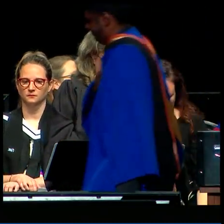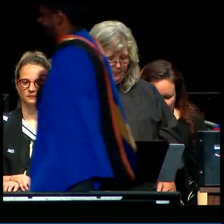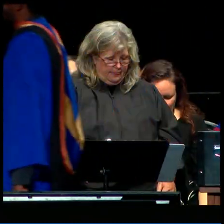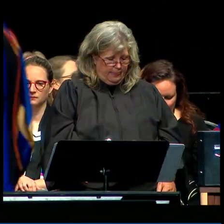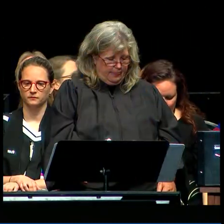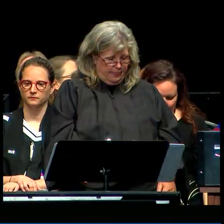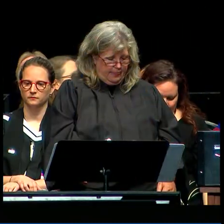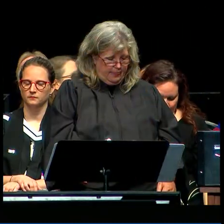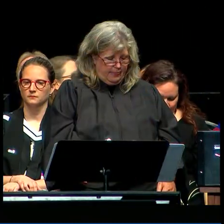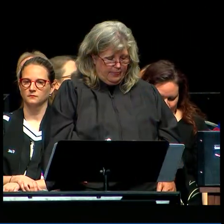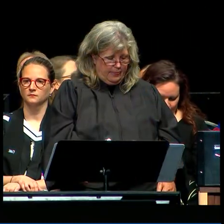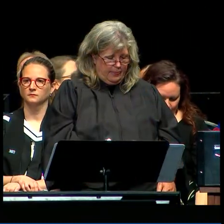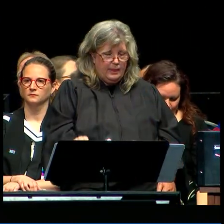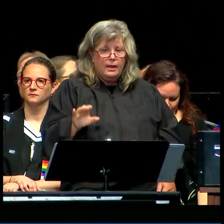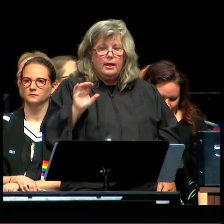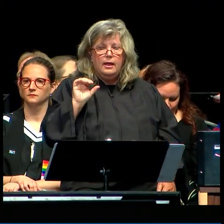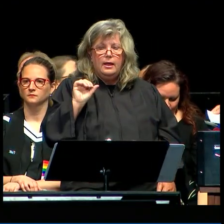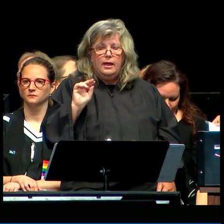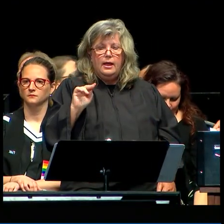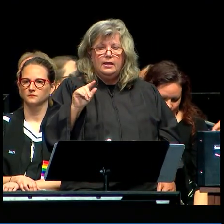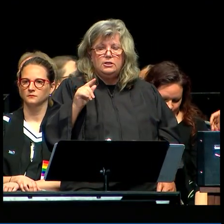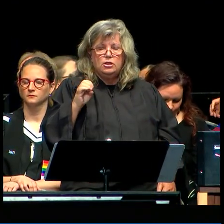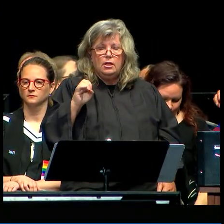Angelo Michael Joyson.